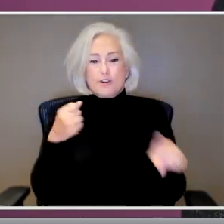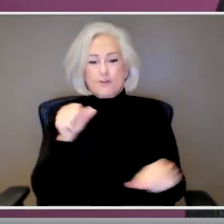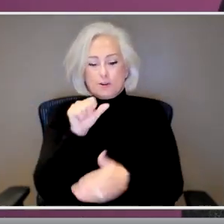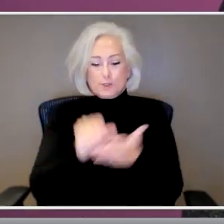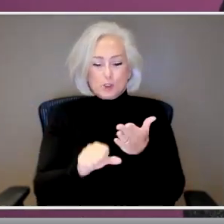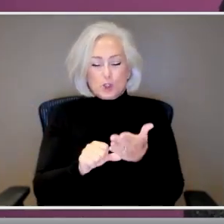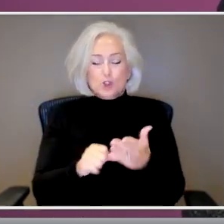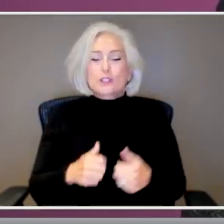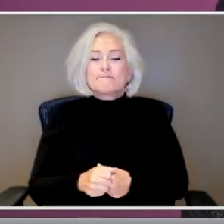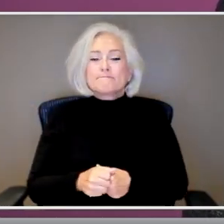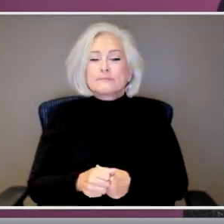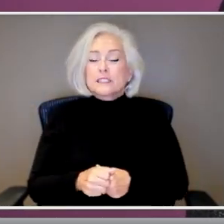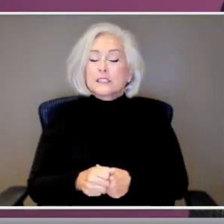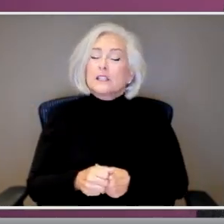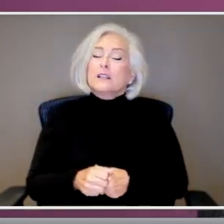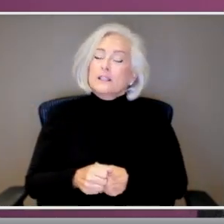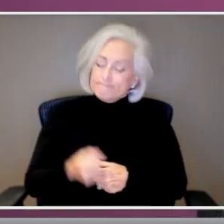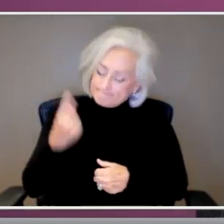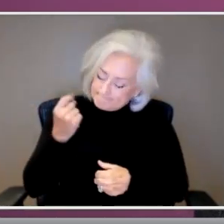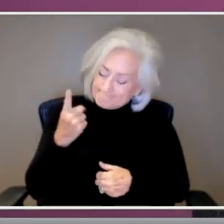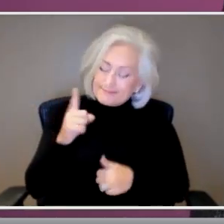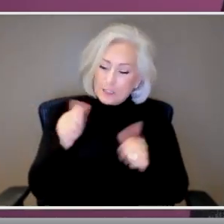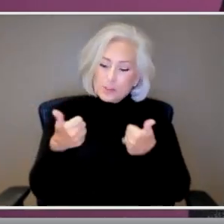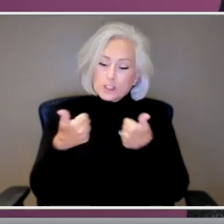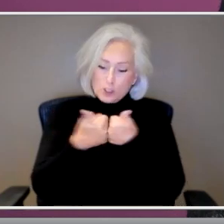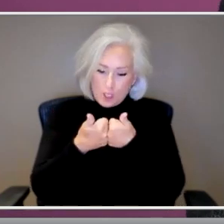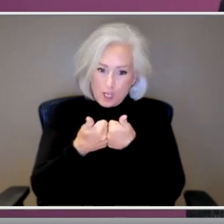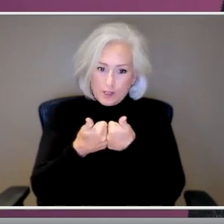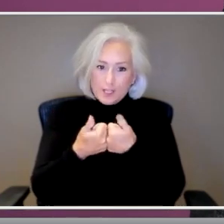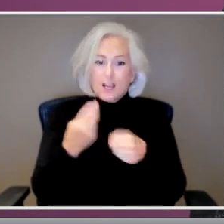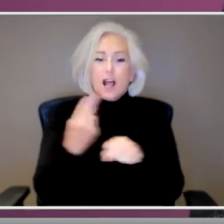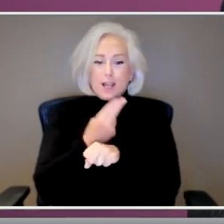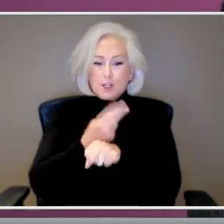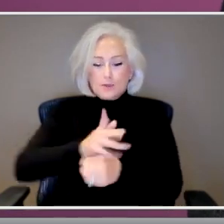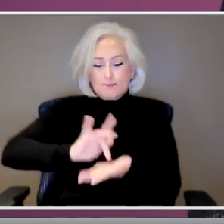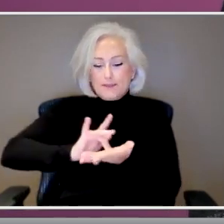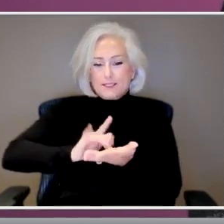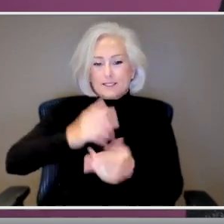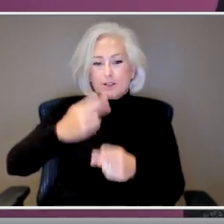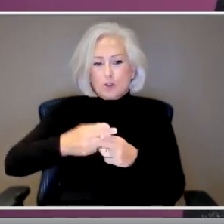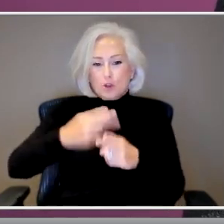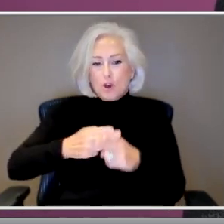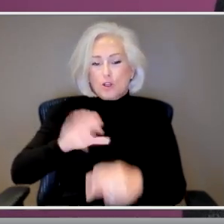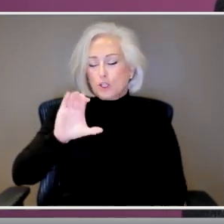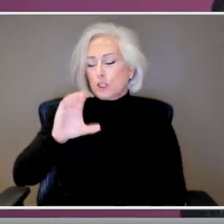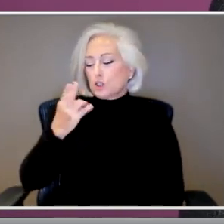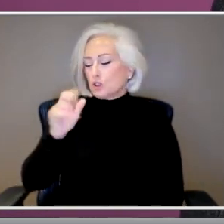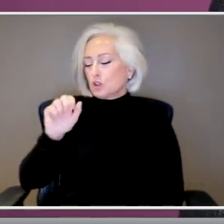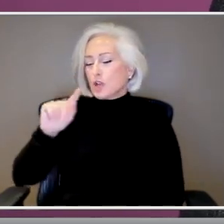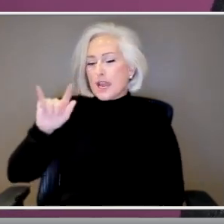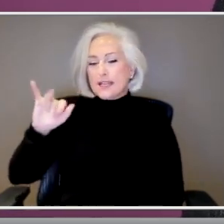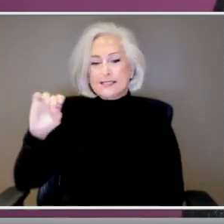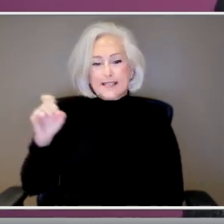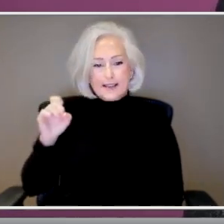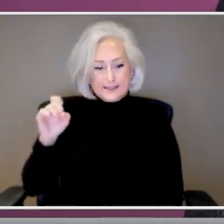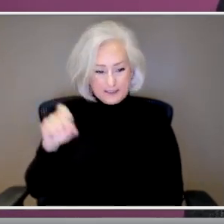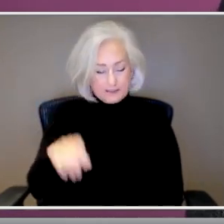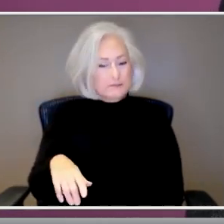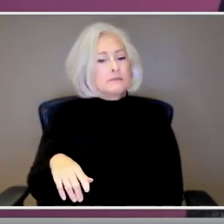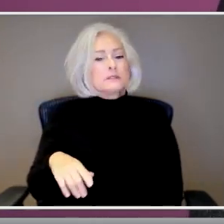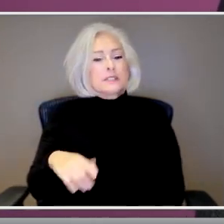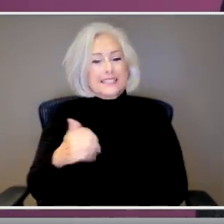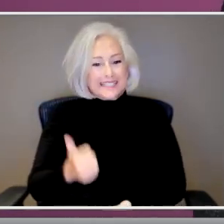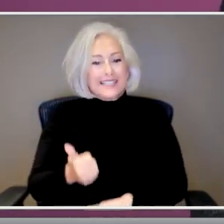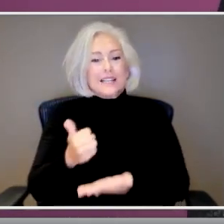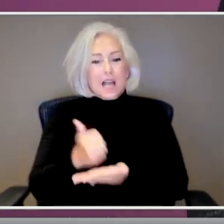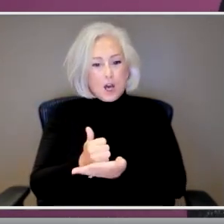challenge, and I did do Chantix to help for some of those urges, as I got better and better and moved around